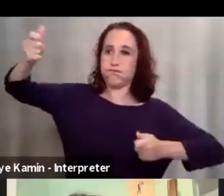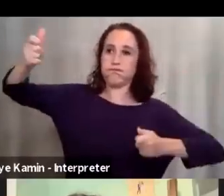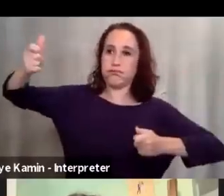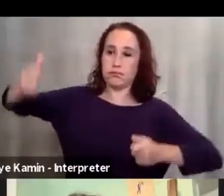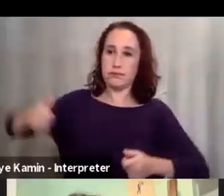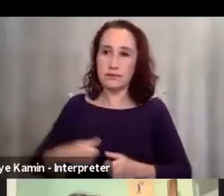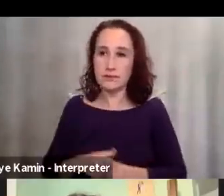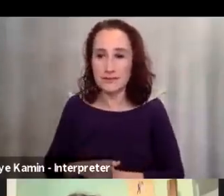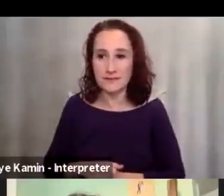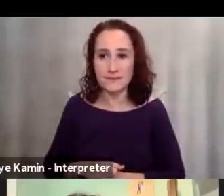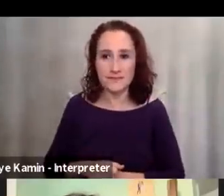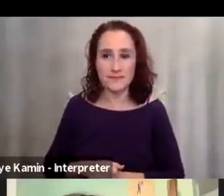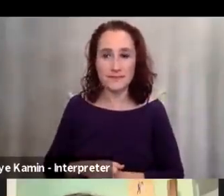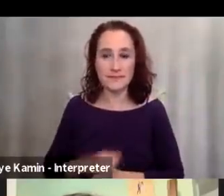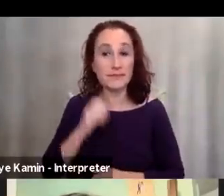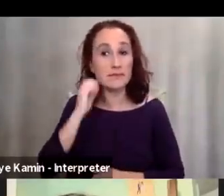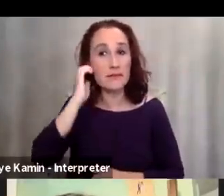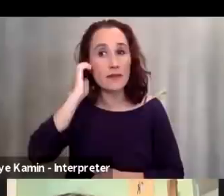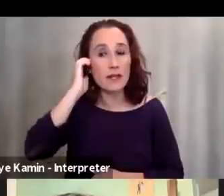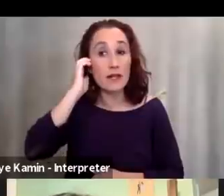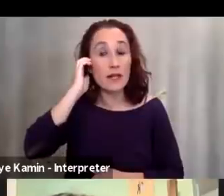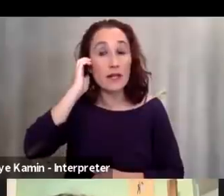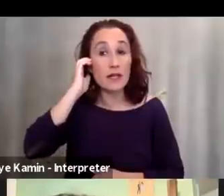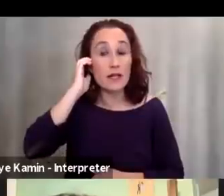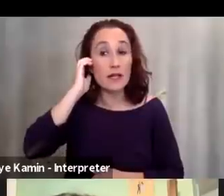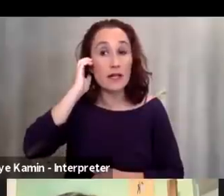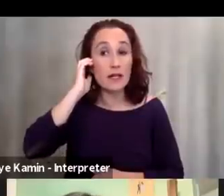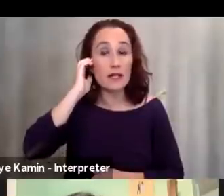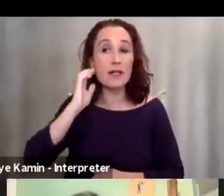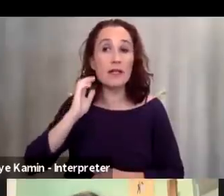the king of it all. I think when I first started,